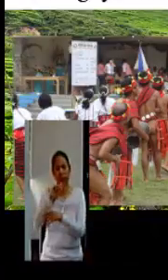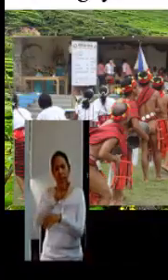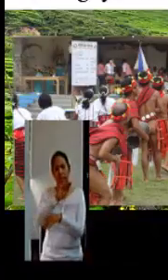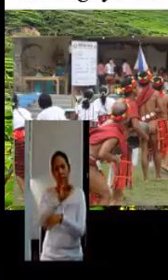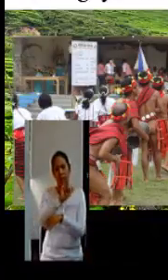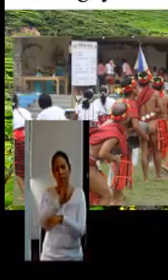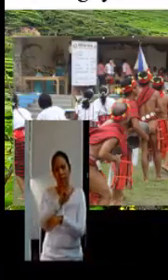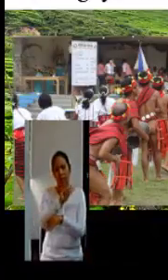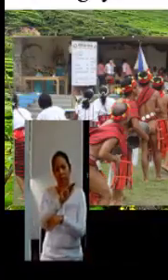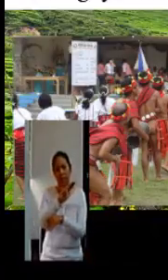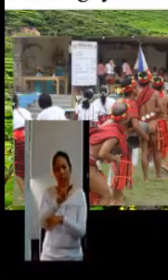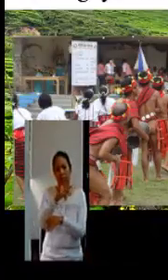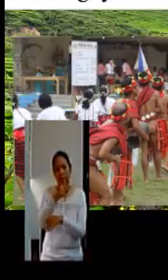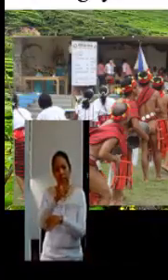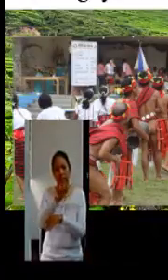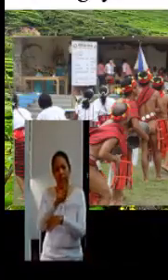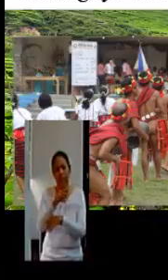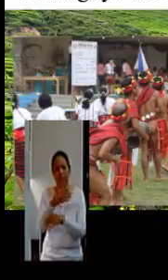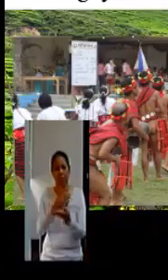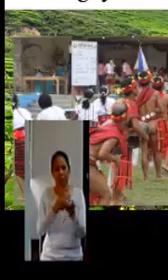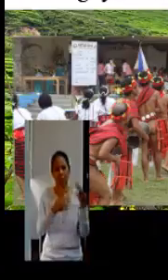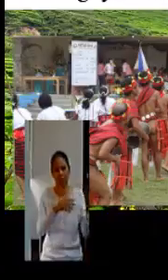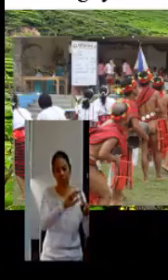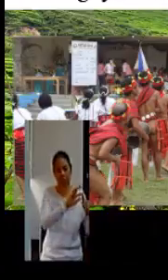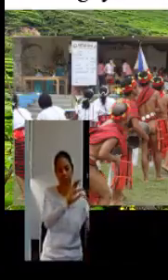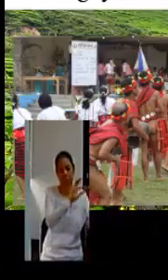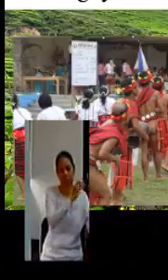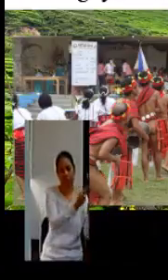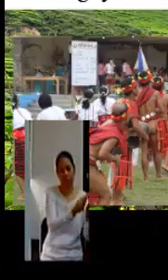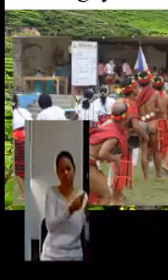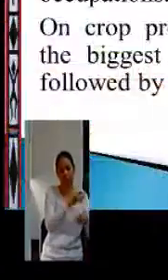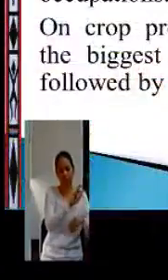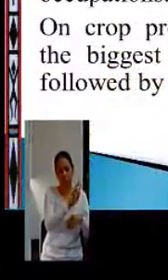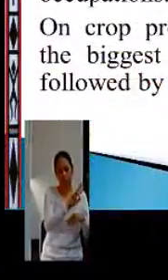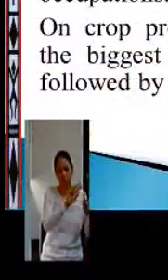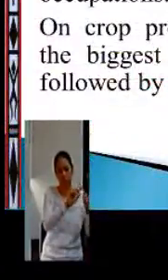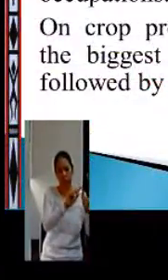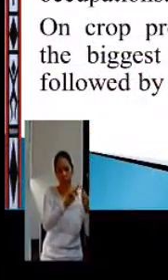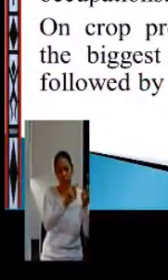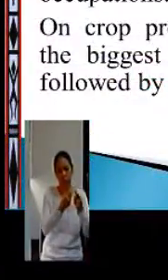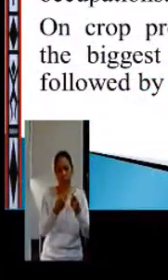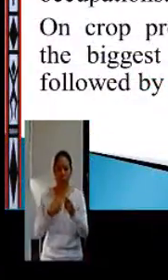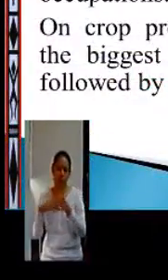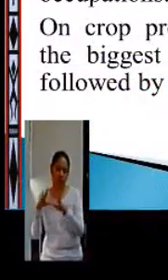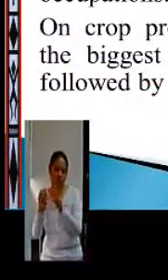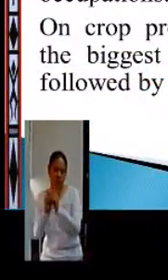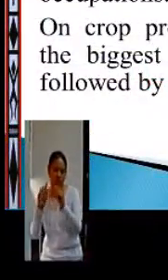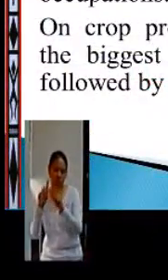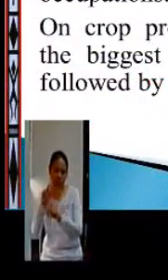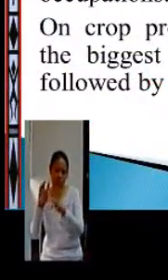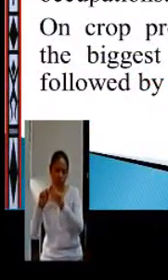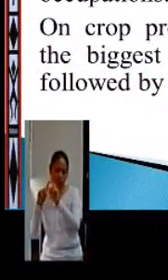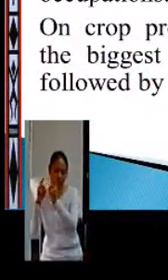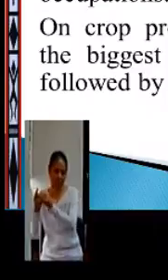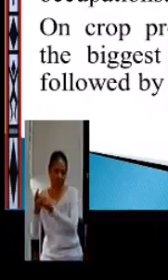tribes, while I belong only to one tribe. Next, please. On our economy,